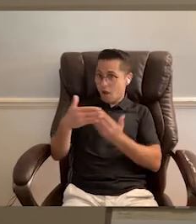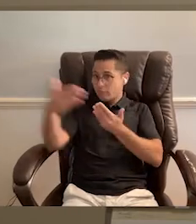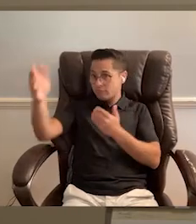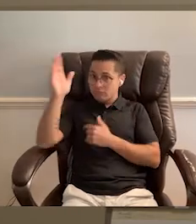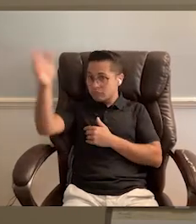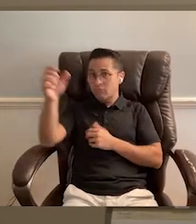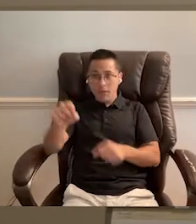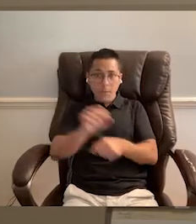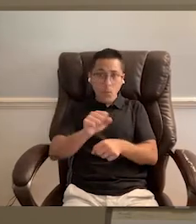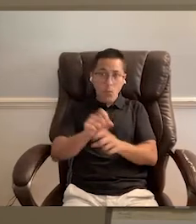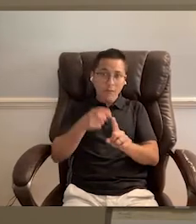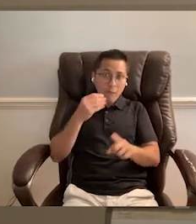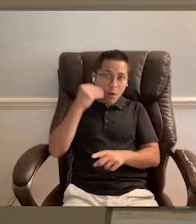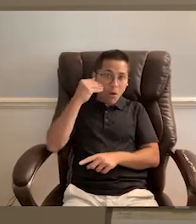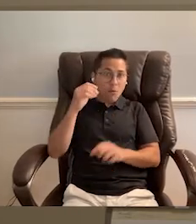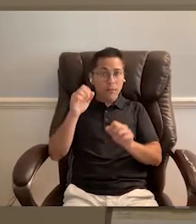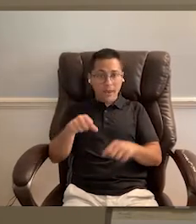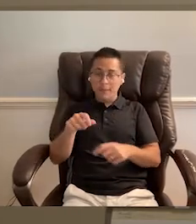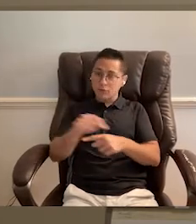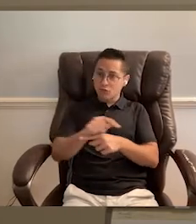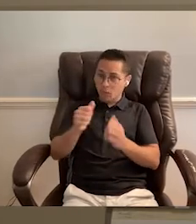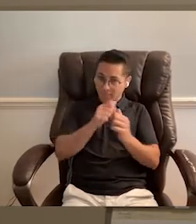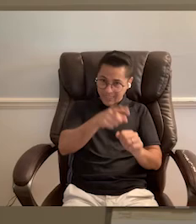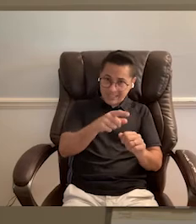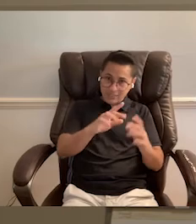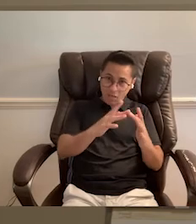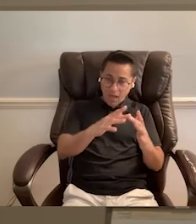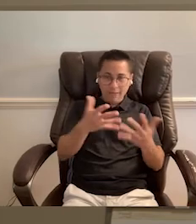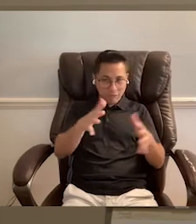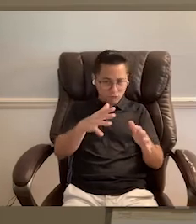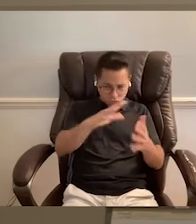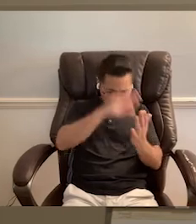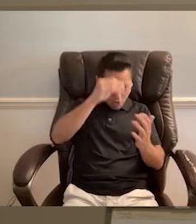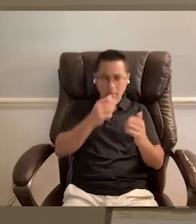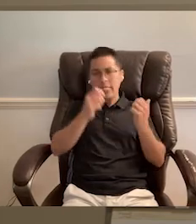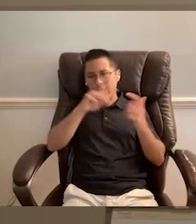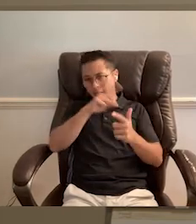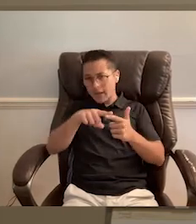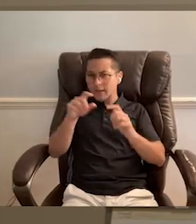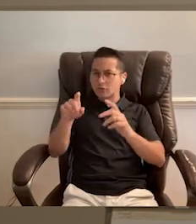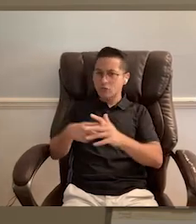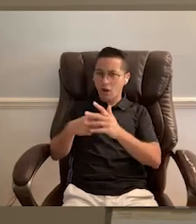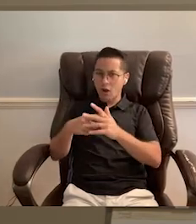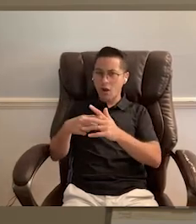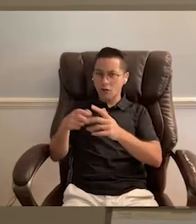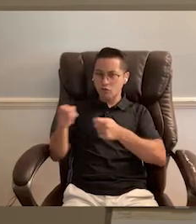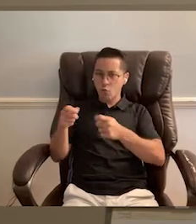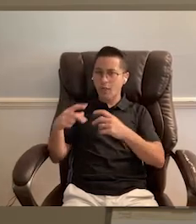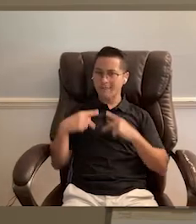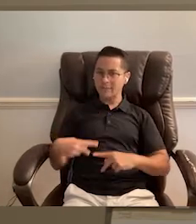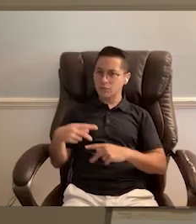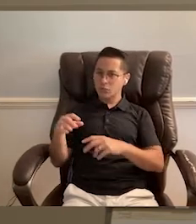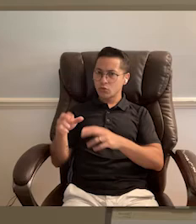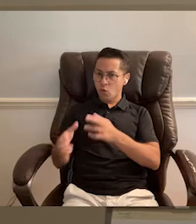For training with the robot in So the this is the virtual physical robot that you environment, see the there user now. proceeds to perform similar tasks using the physical robot. And he's